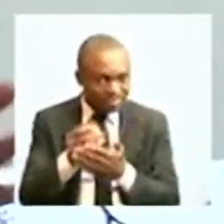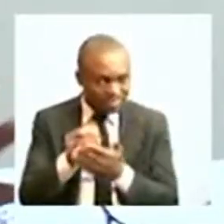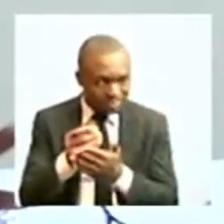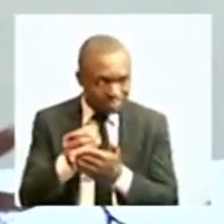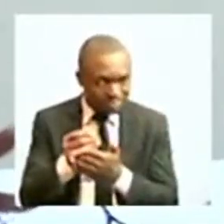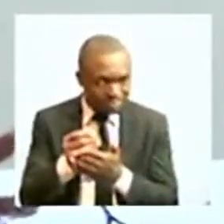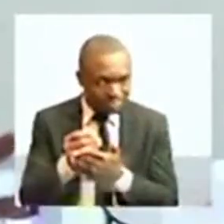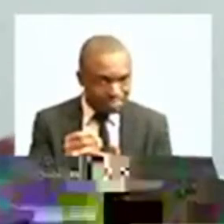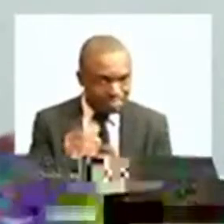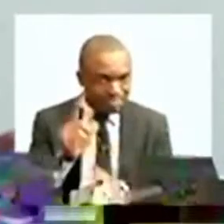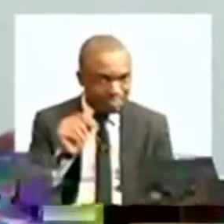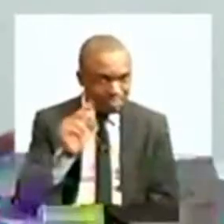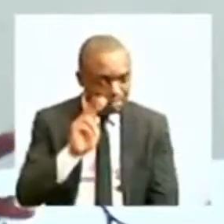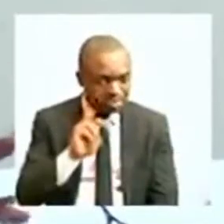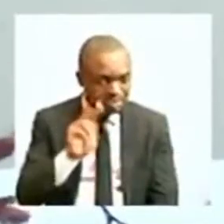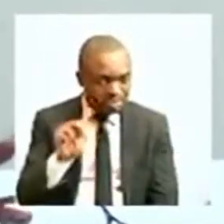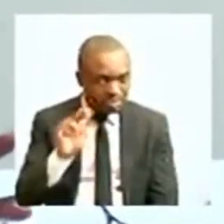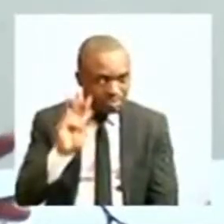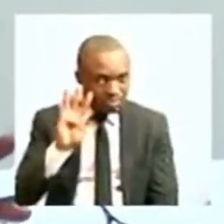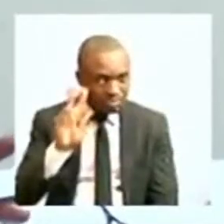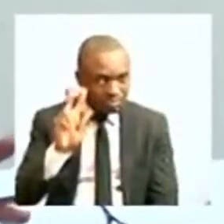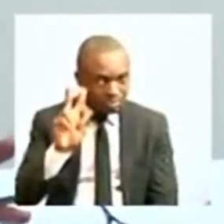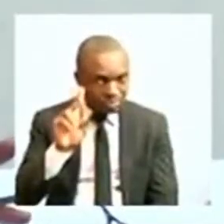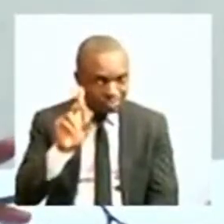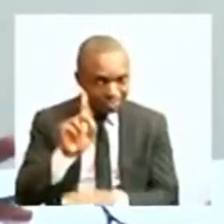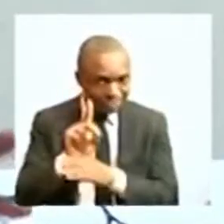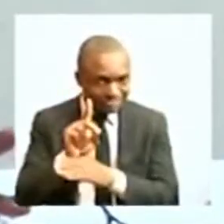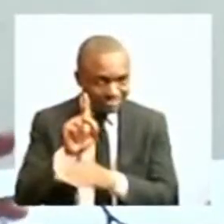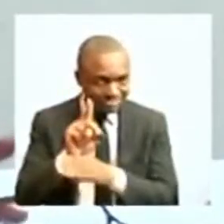2022, 42 projects.